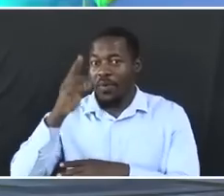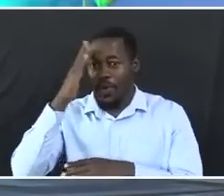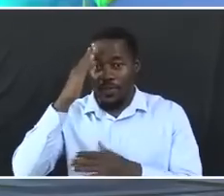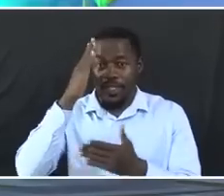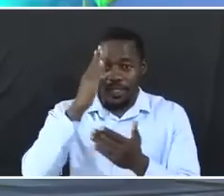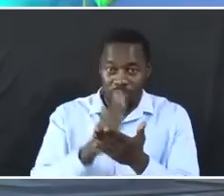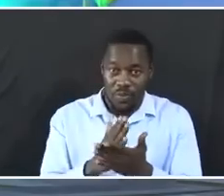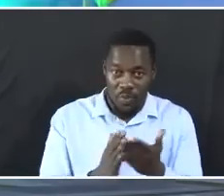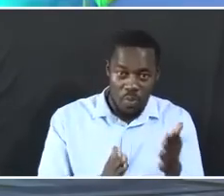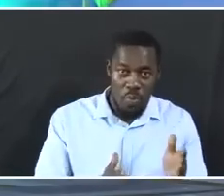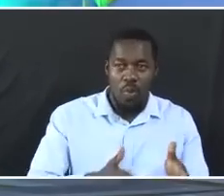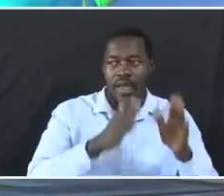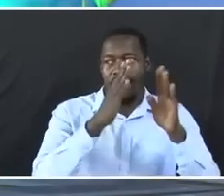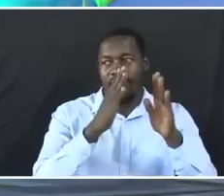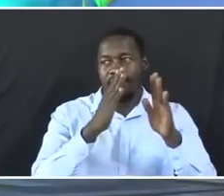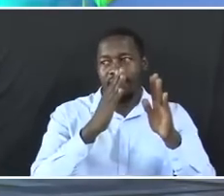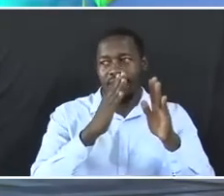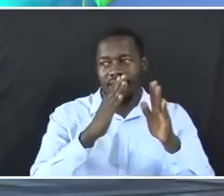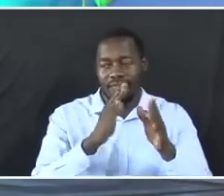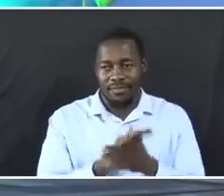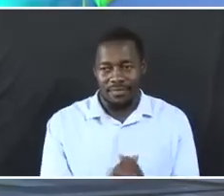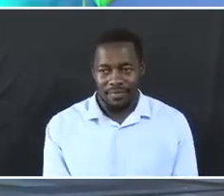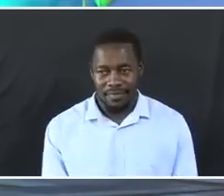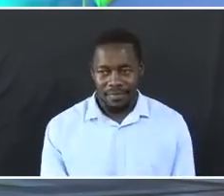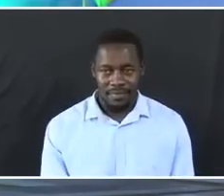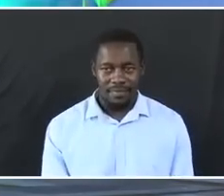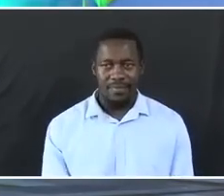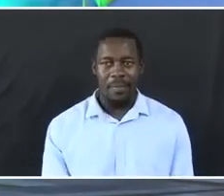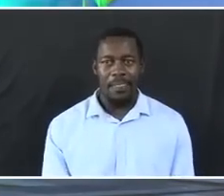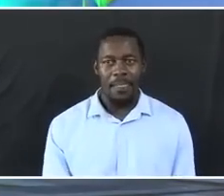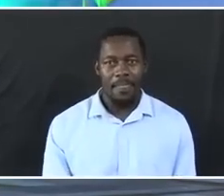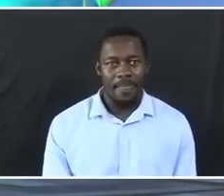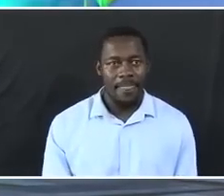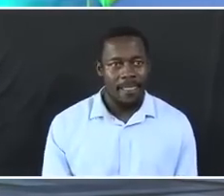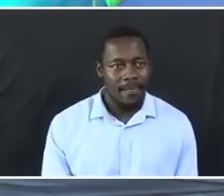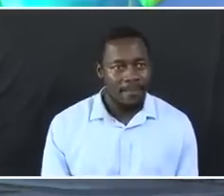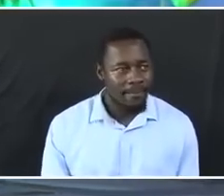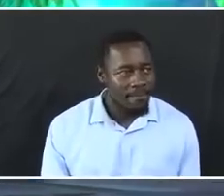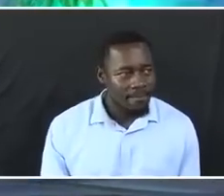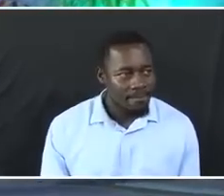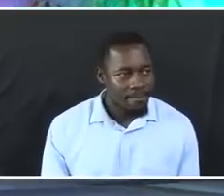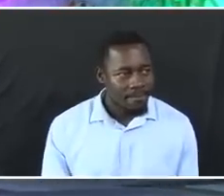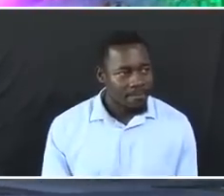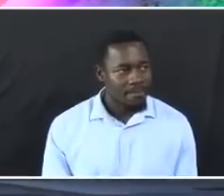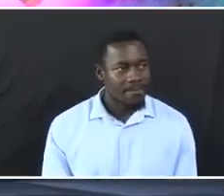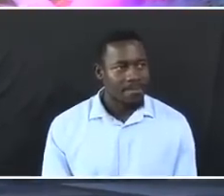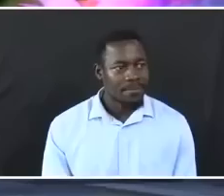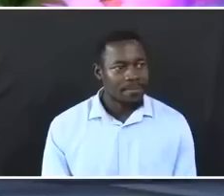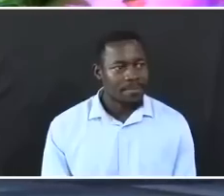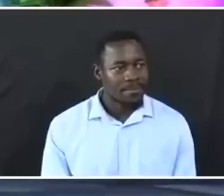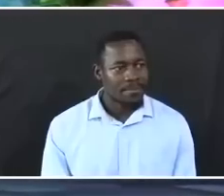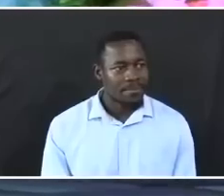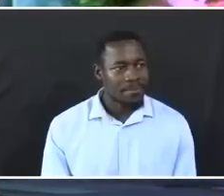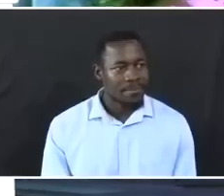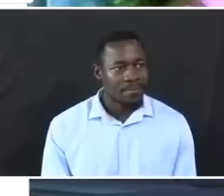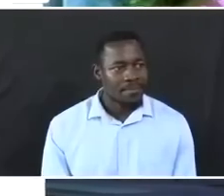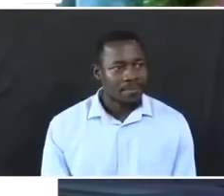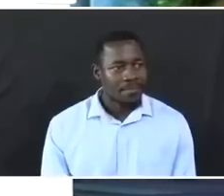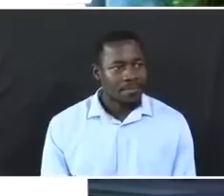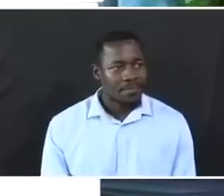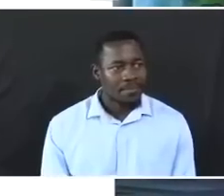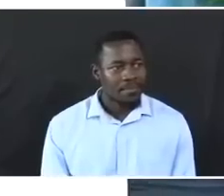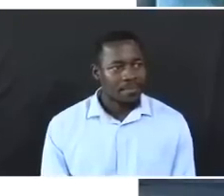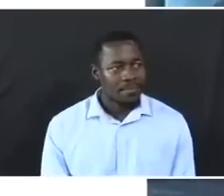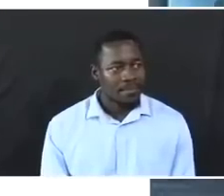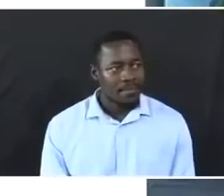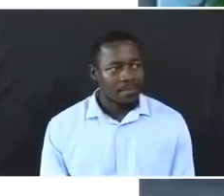You don't need to fight it. If you know it is wrong, as a parent, ask God to put a spirit of ill will. Hata